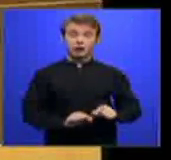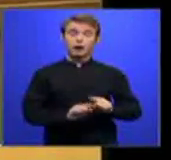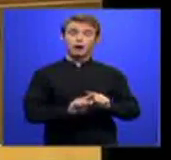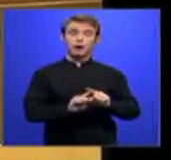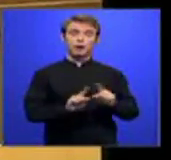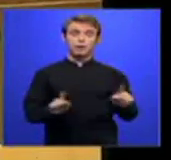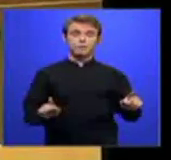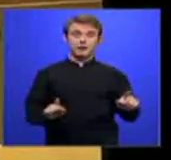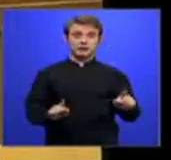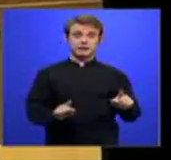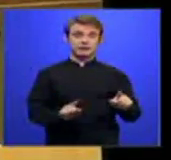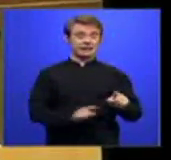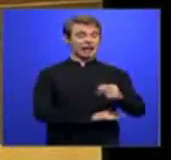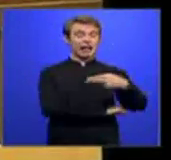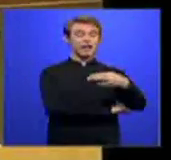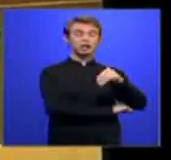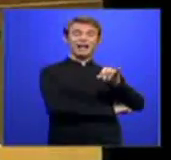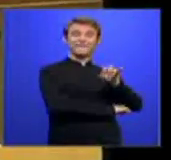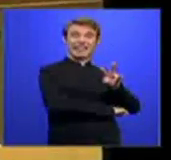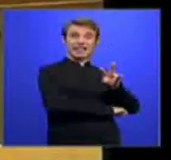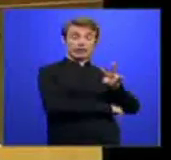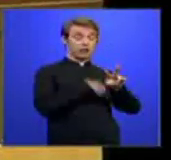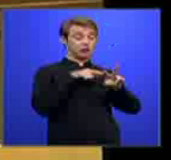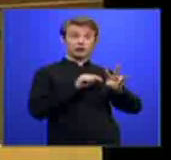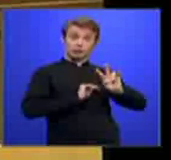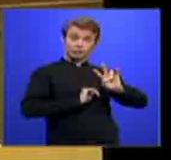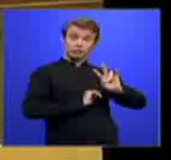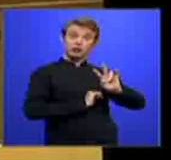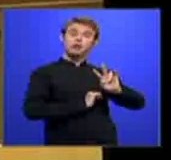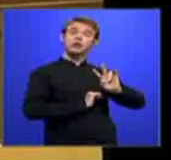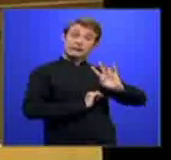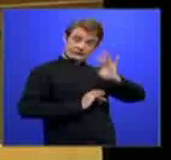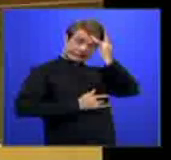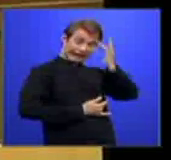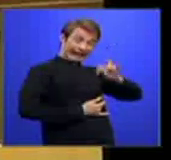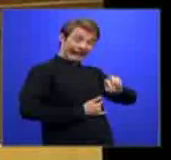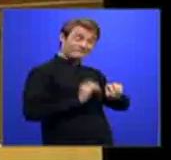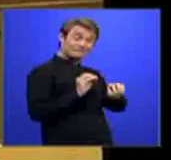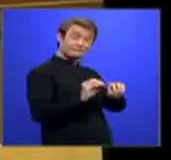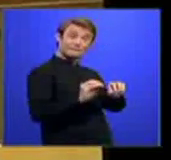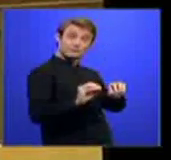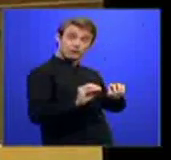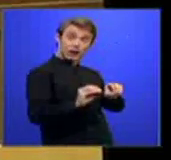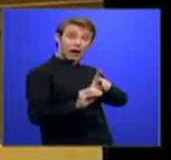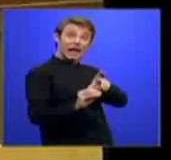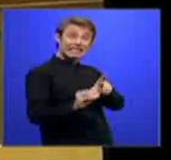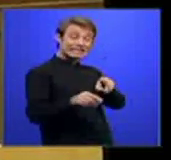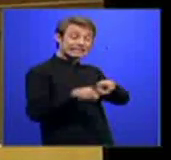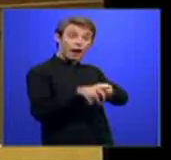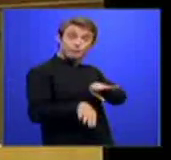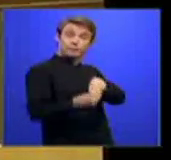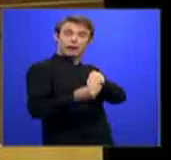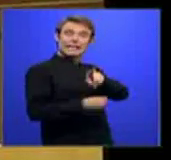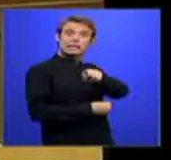co-infection rate between HIV and TB, we have integrated these services. Work